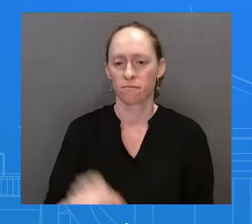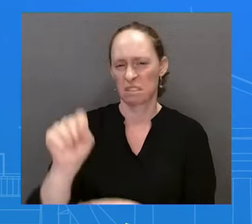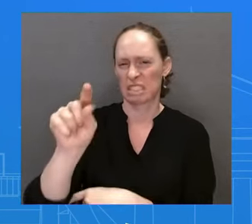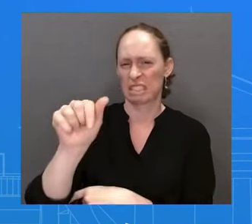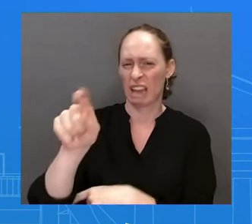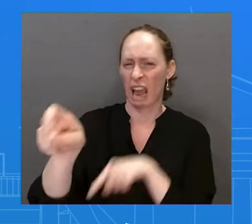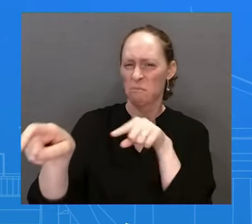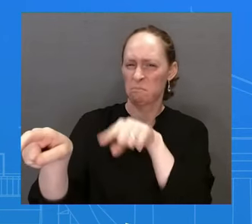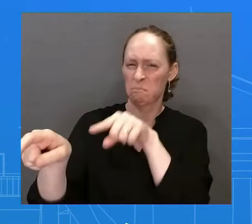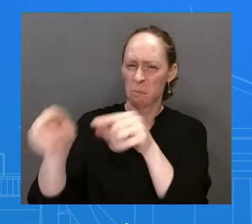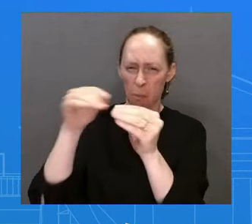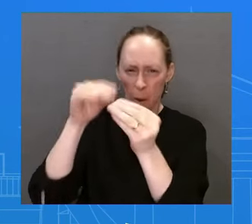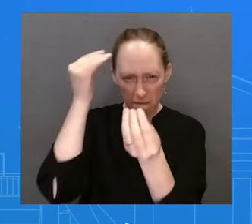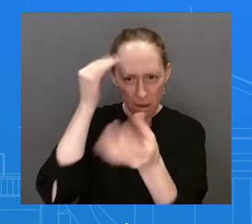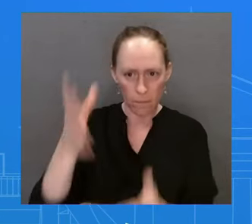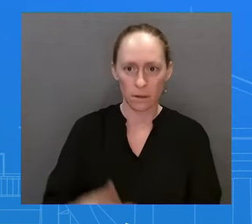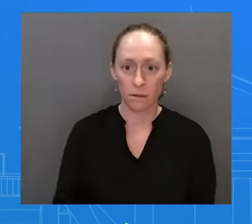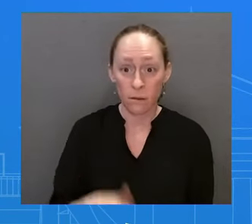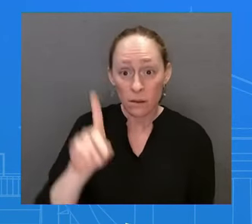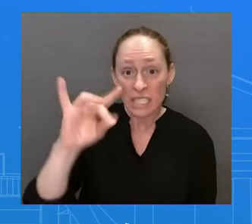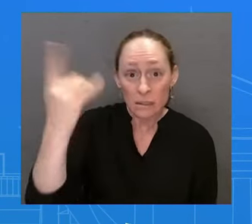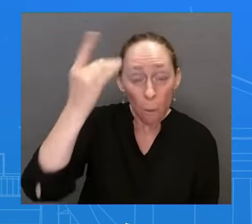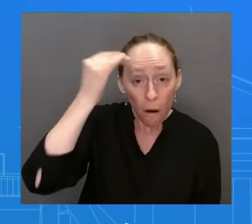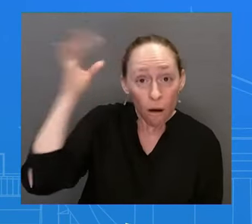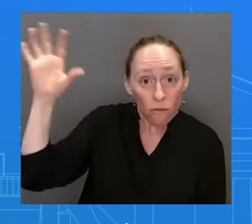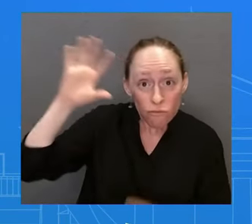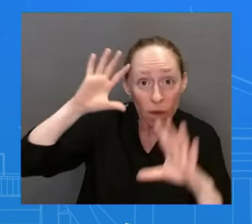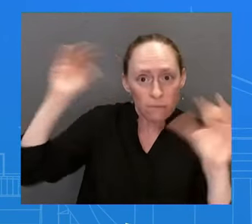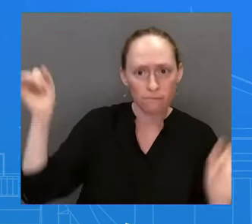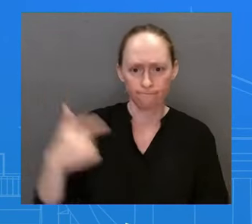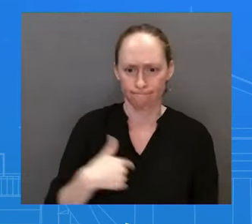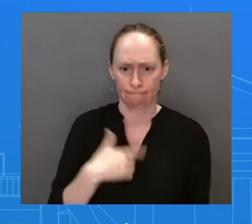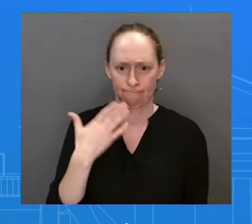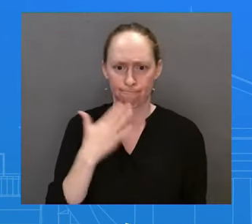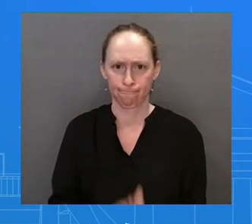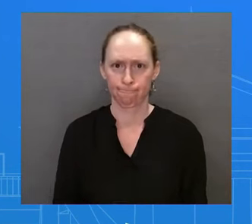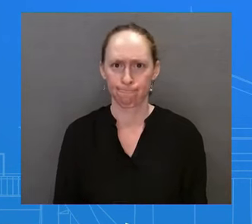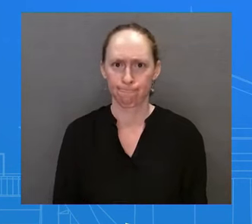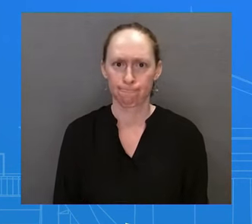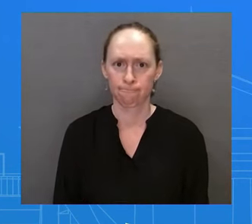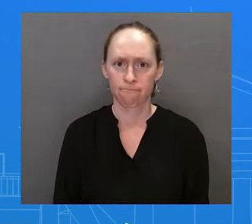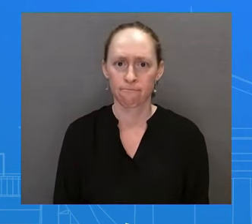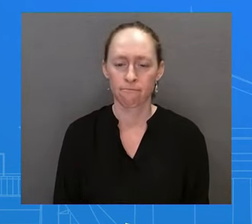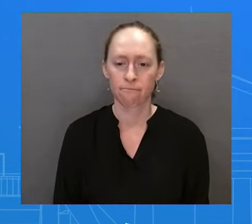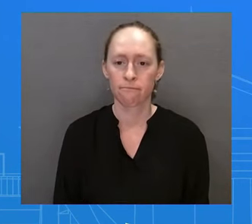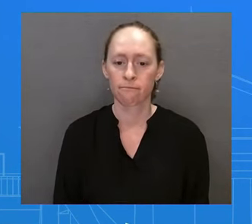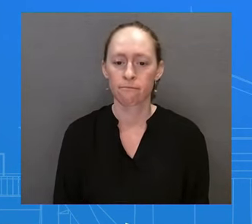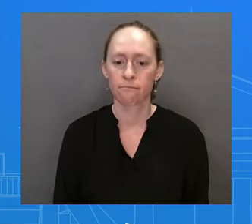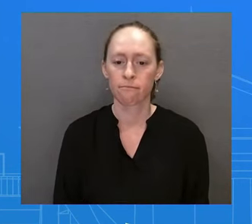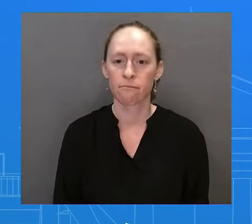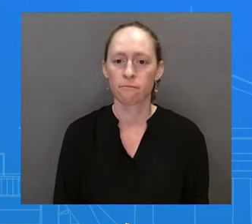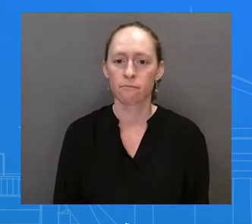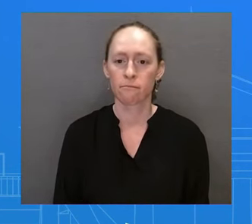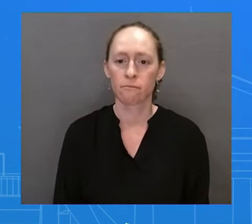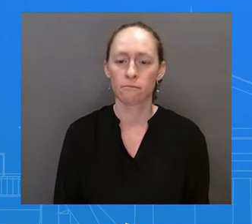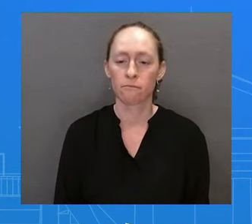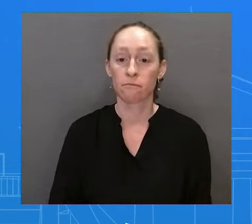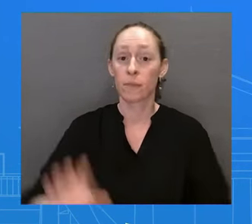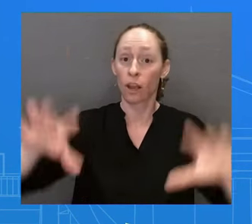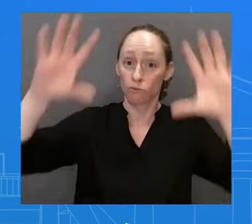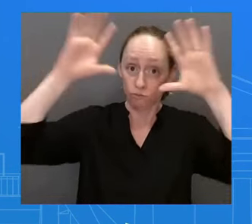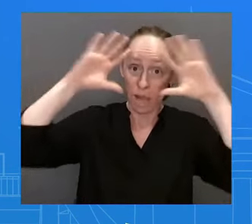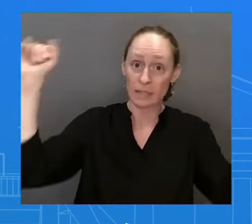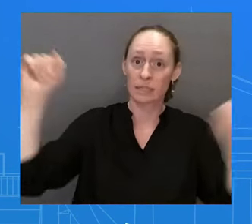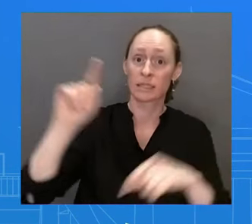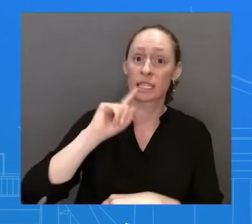don't know. I don't have an update on the degree to which the President was updated. And then secondly, President Zelensky has now confirmed that a counteroffensive is underway in